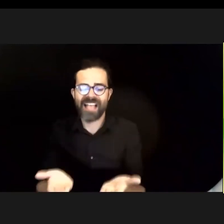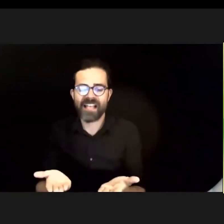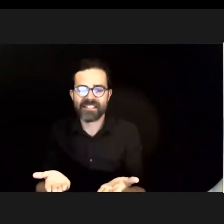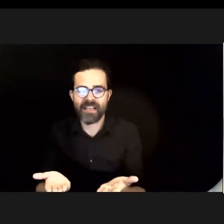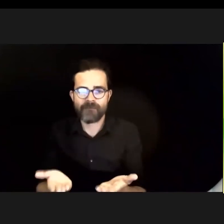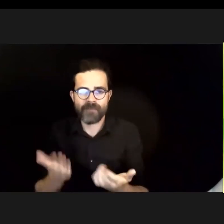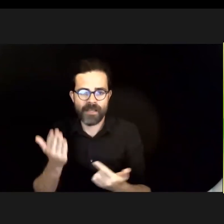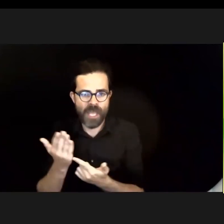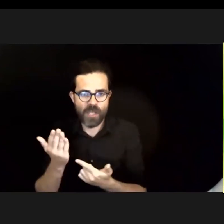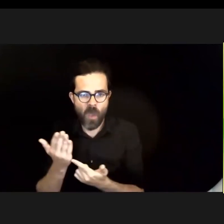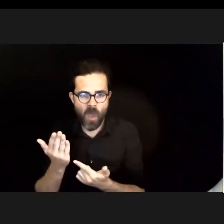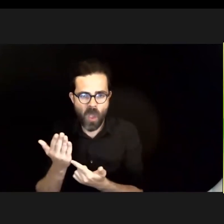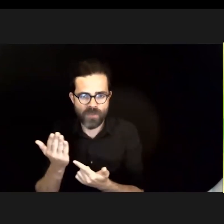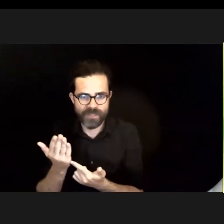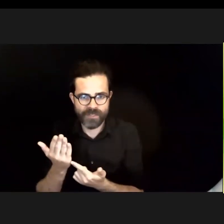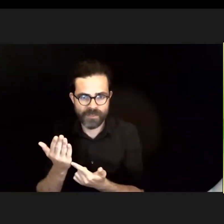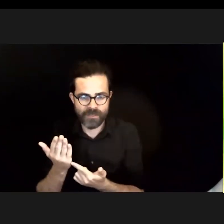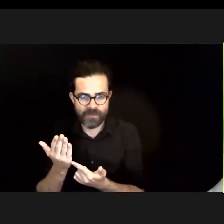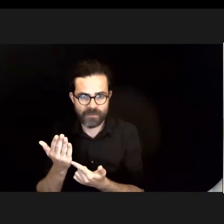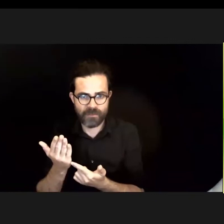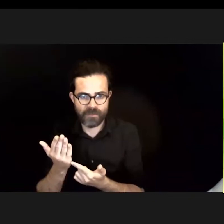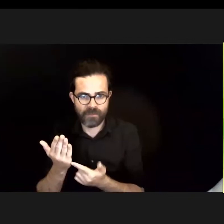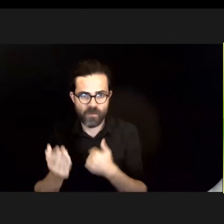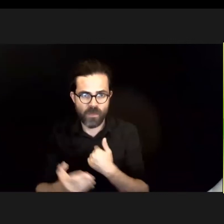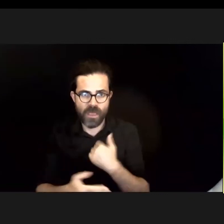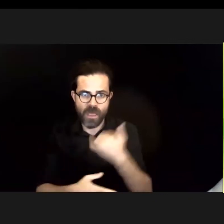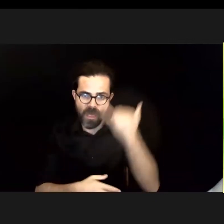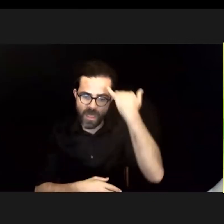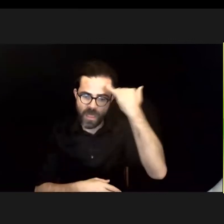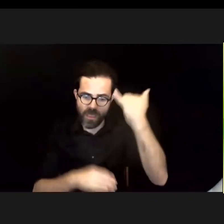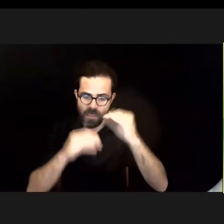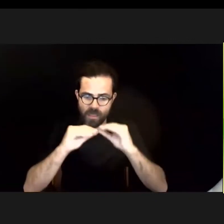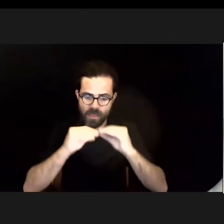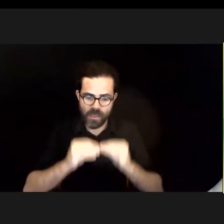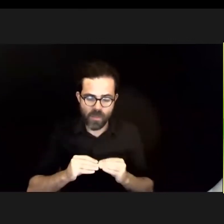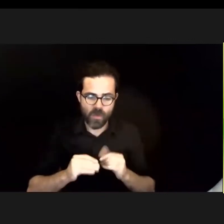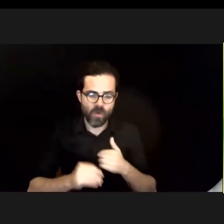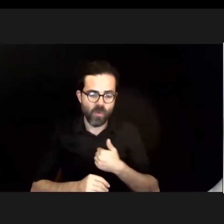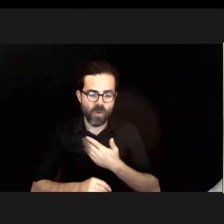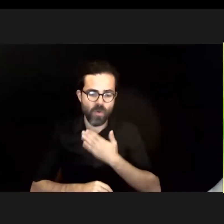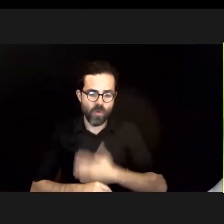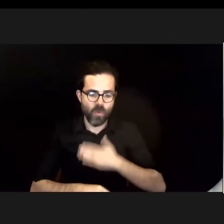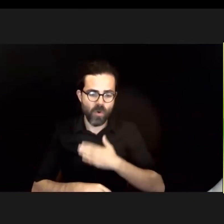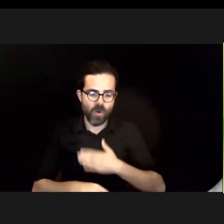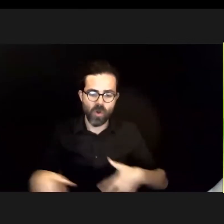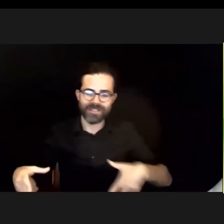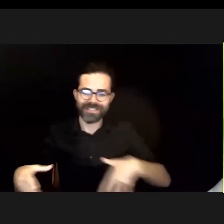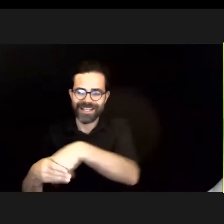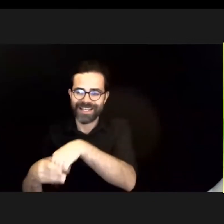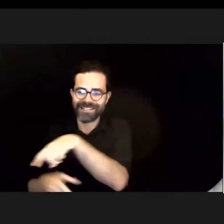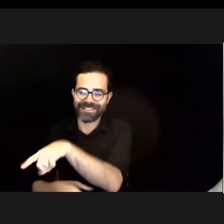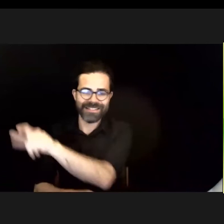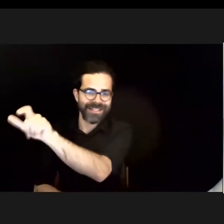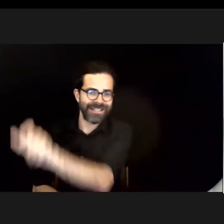integrated in the actual service experience. in order to provide a